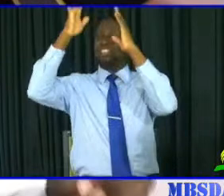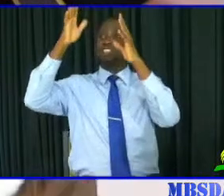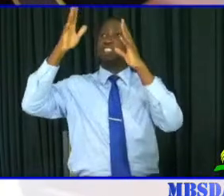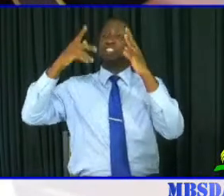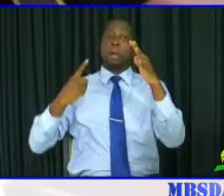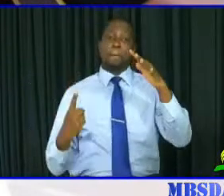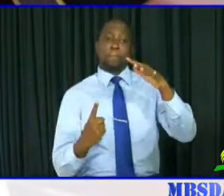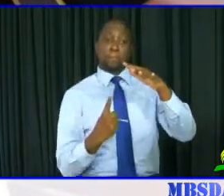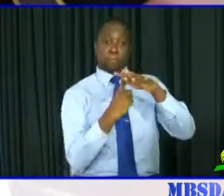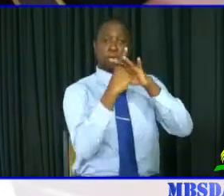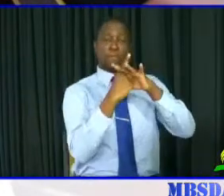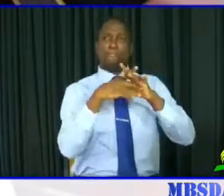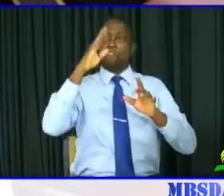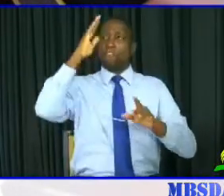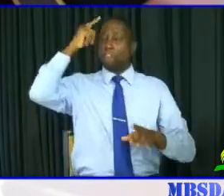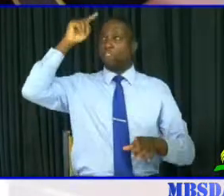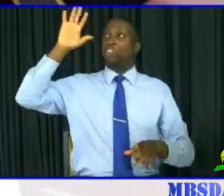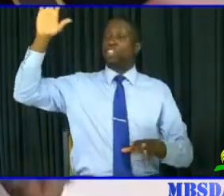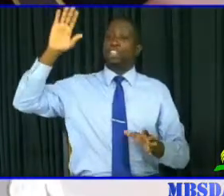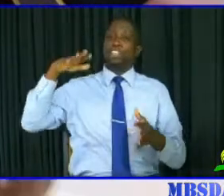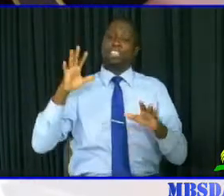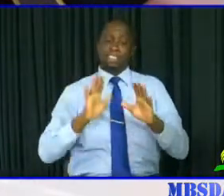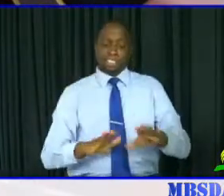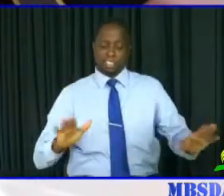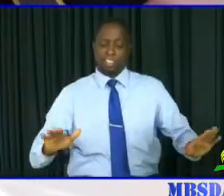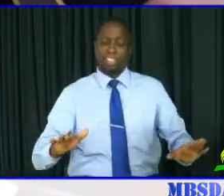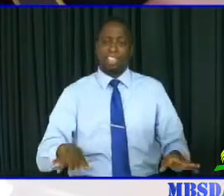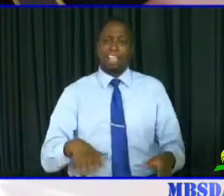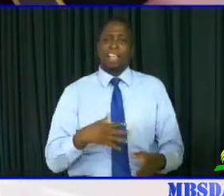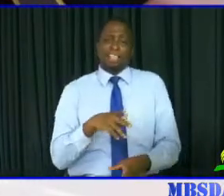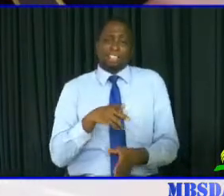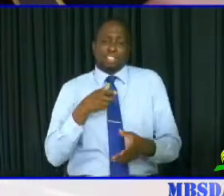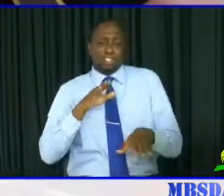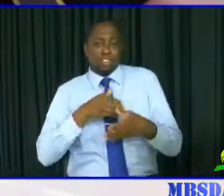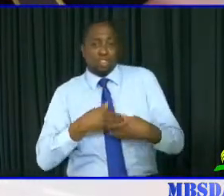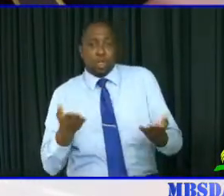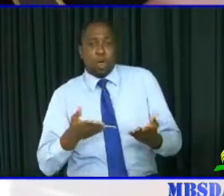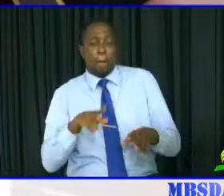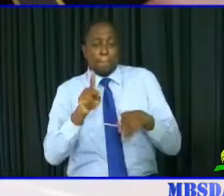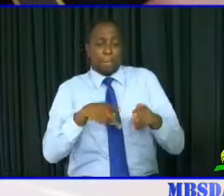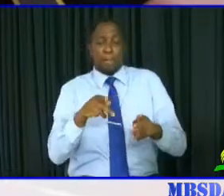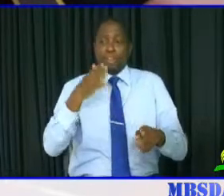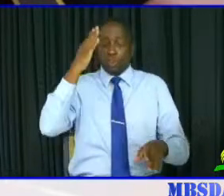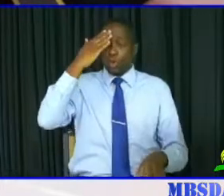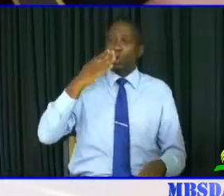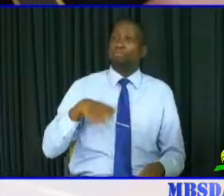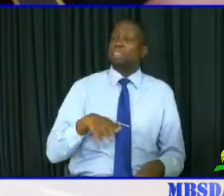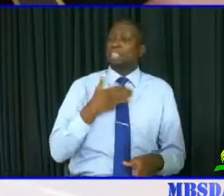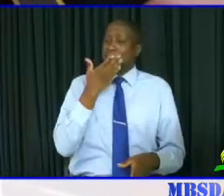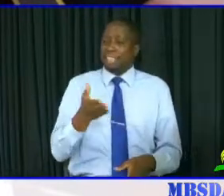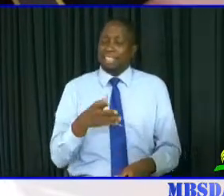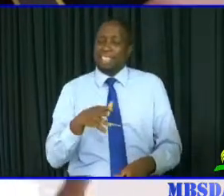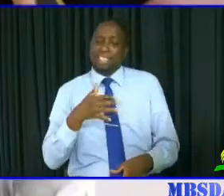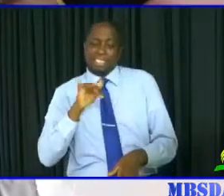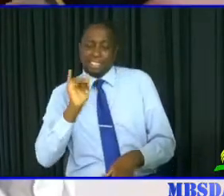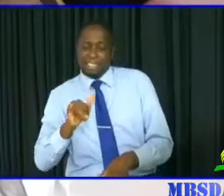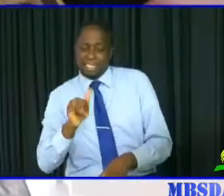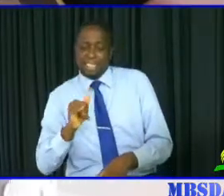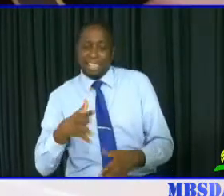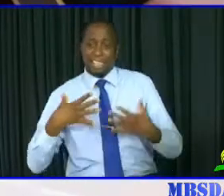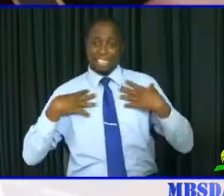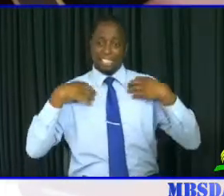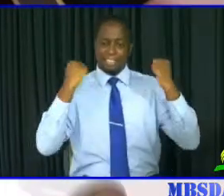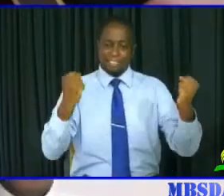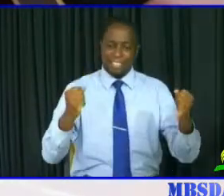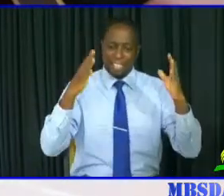children. Show somebody one more time that there is still a balm in Gilead. Show somebody one more time that the God